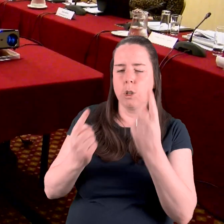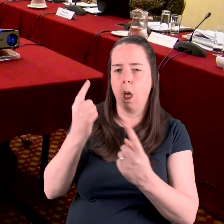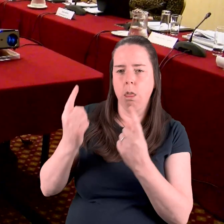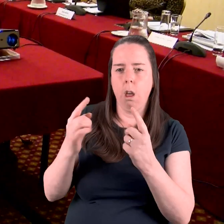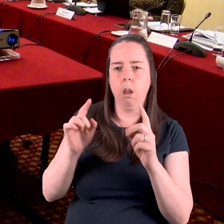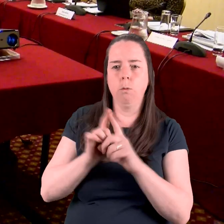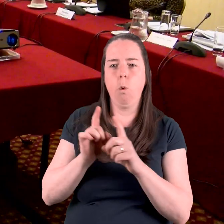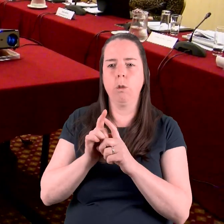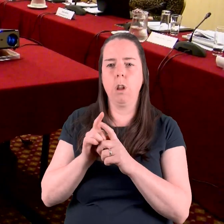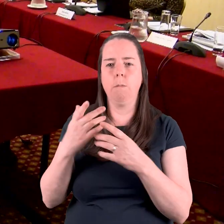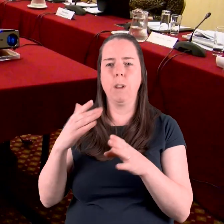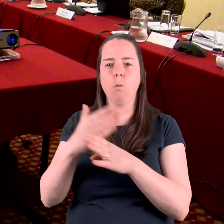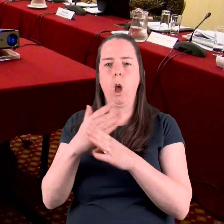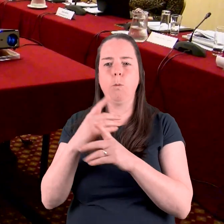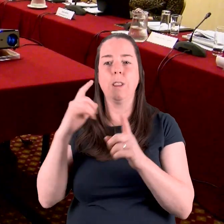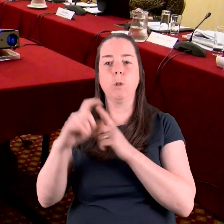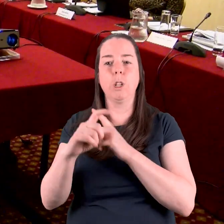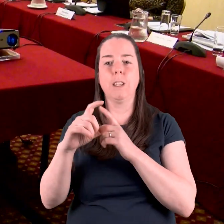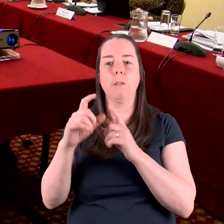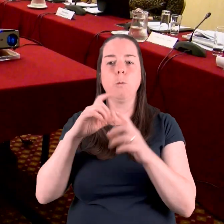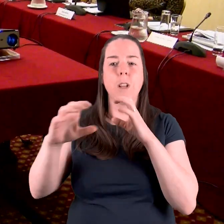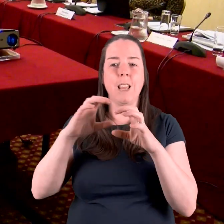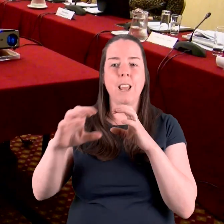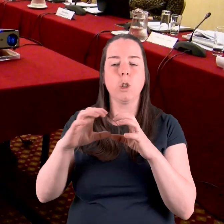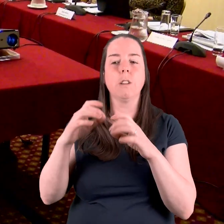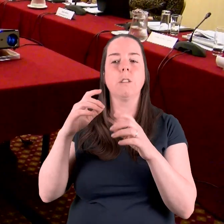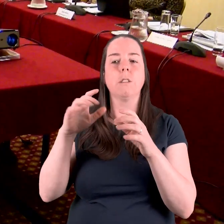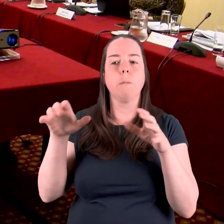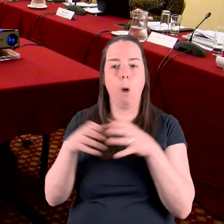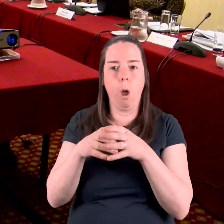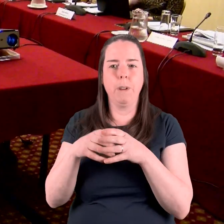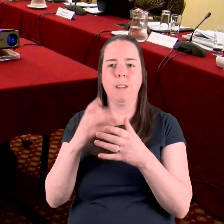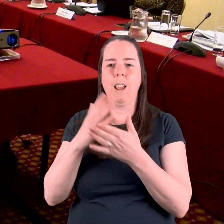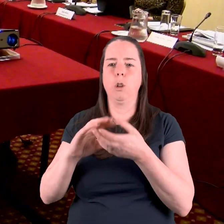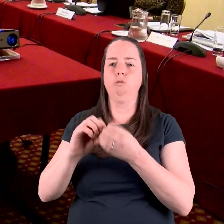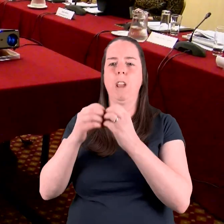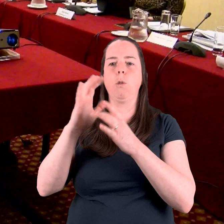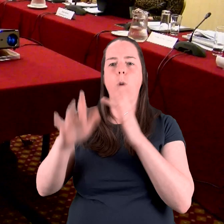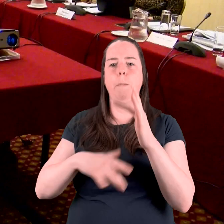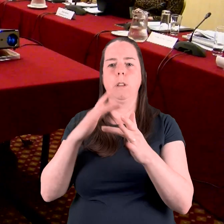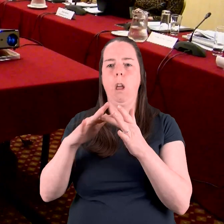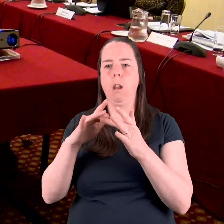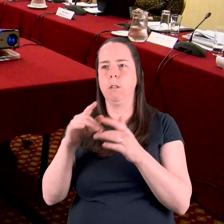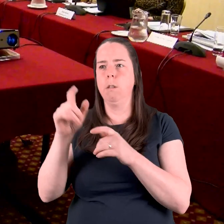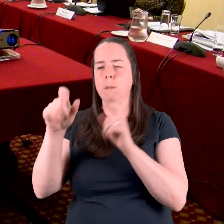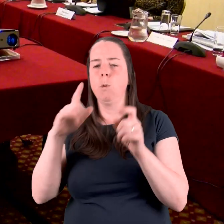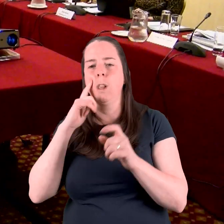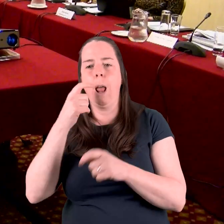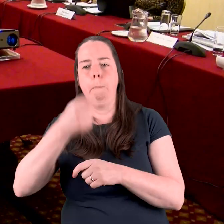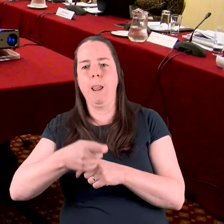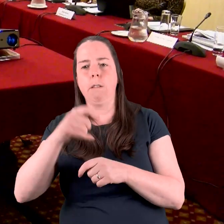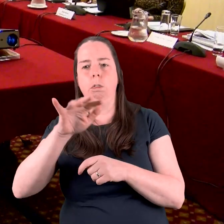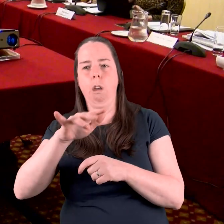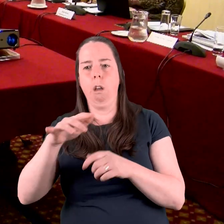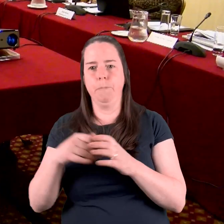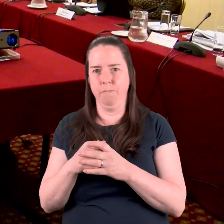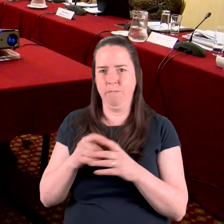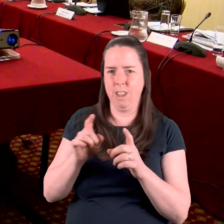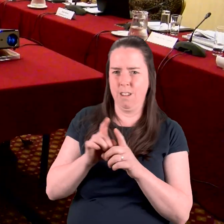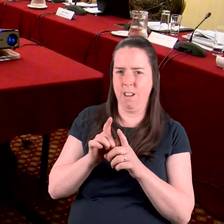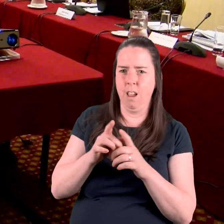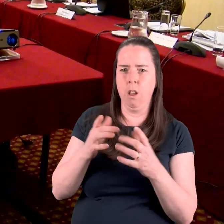each other. And also we've worked with our communication department to actually create a website where we're going to put all the bids